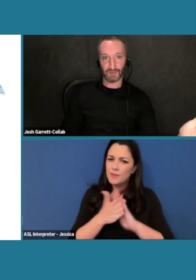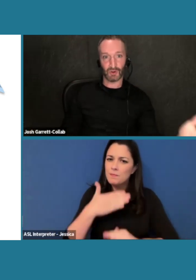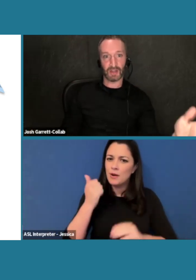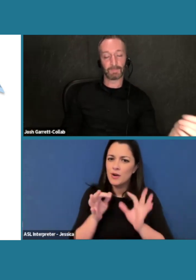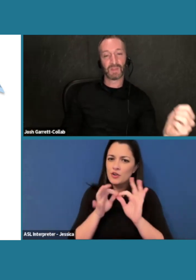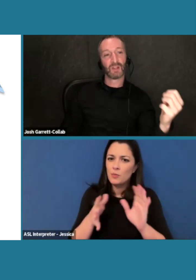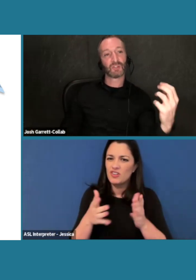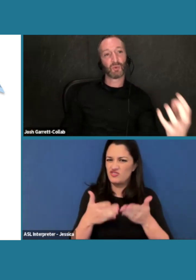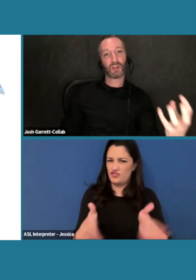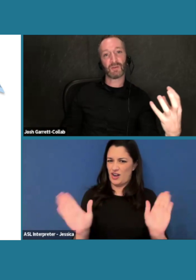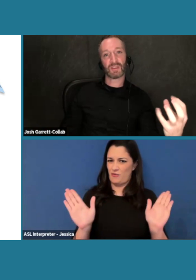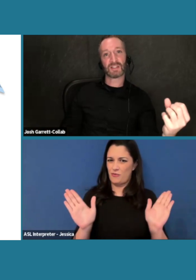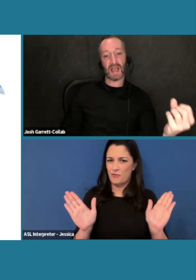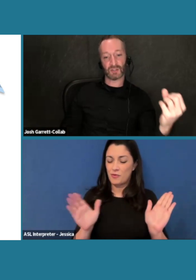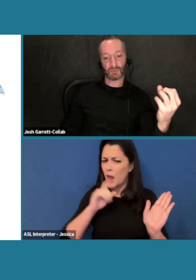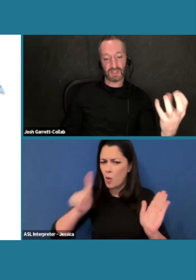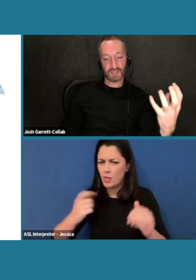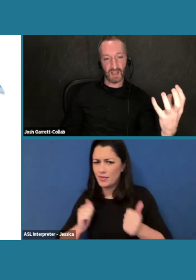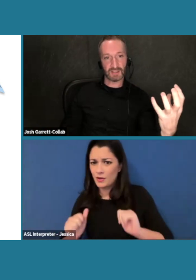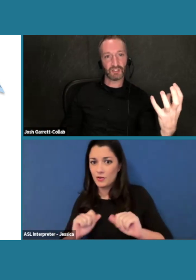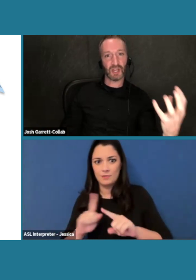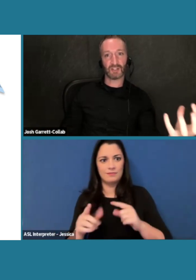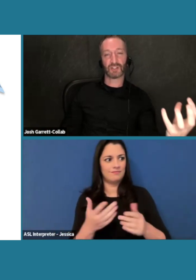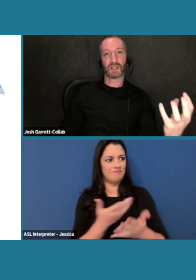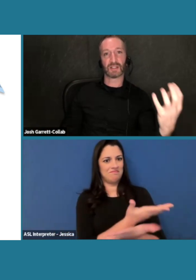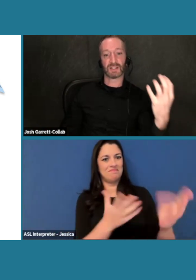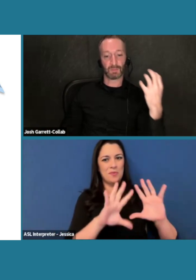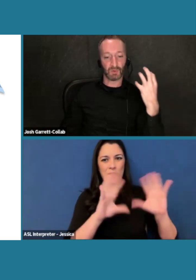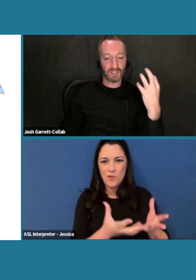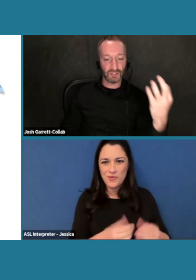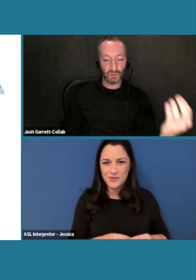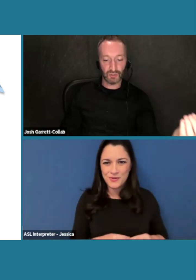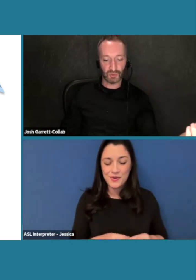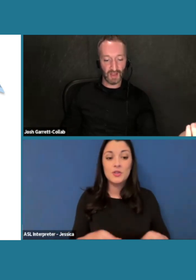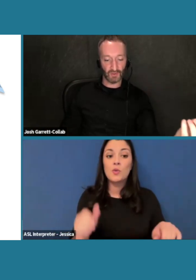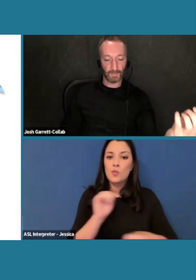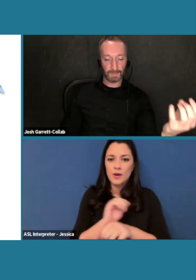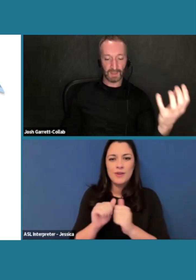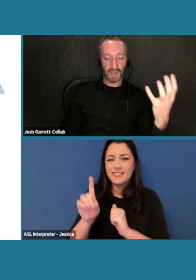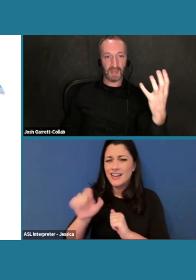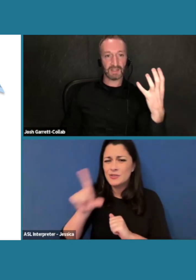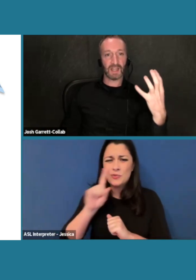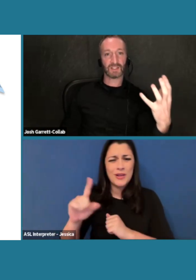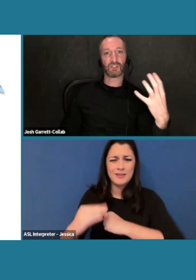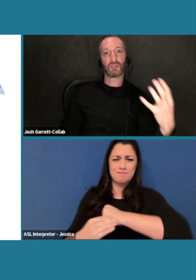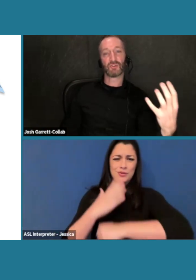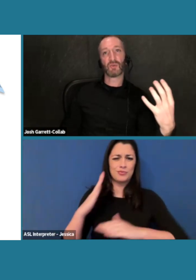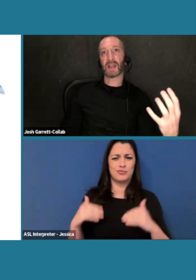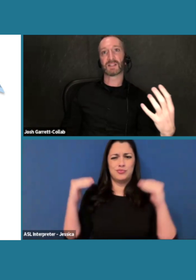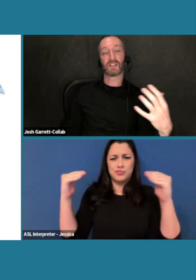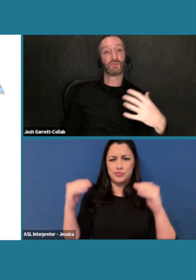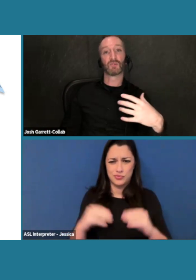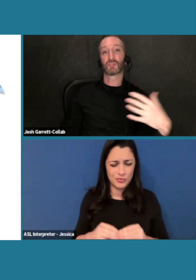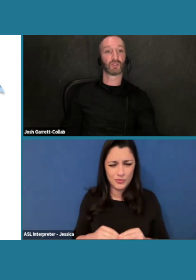areas that I was working. So working with the Dazzle really does change things. It brings it to a new level. It takes it to